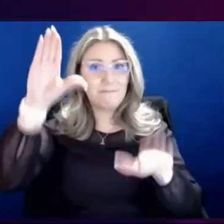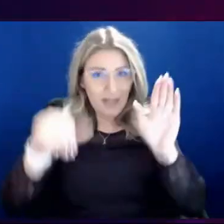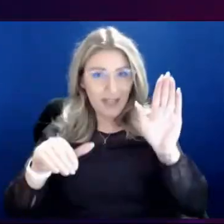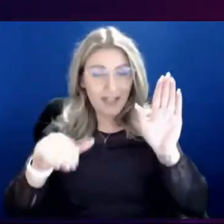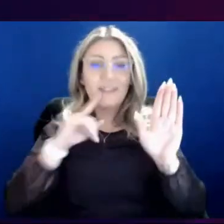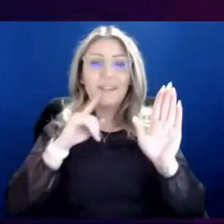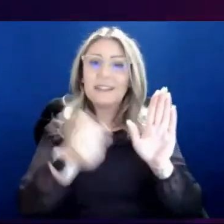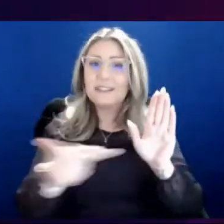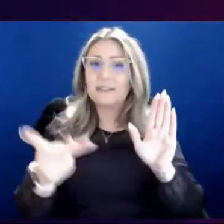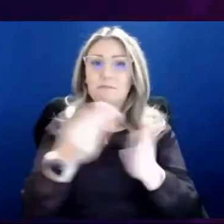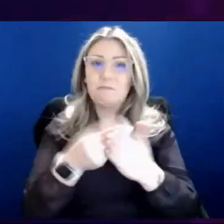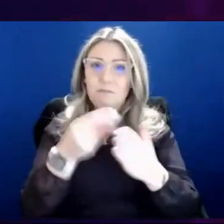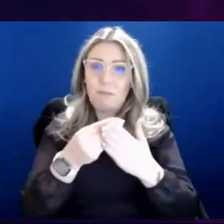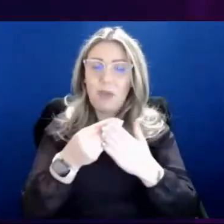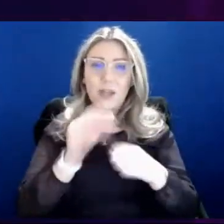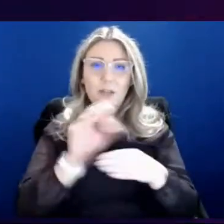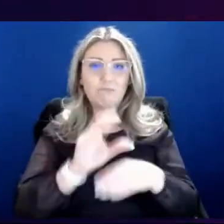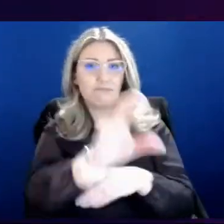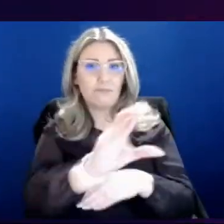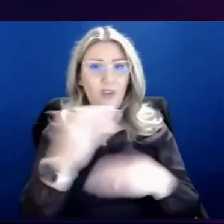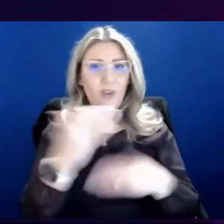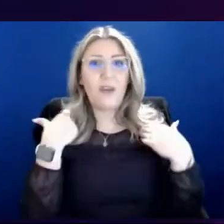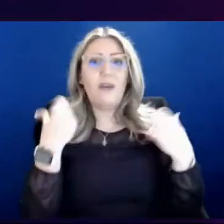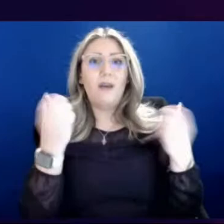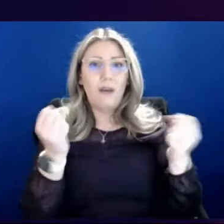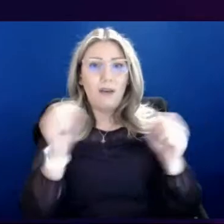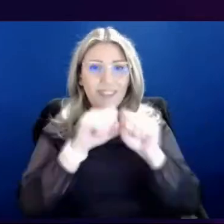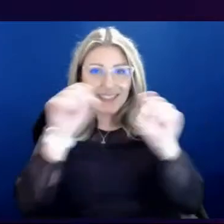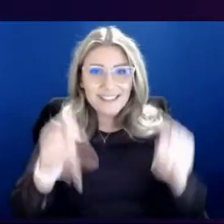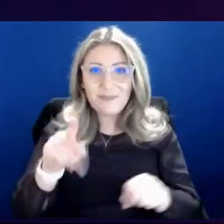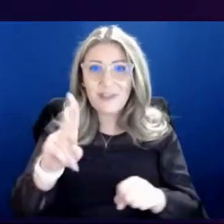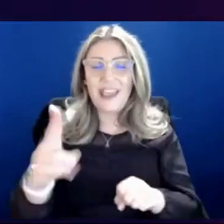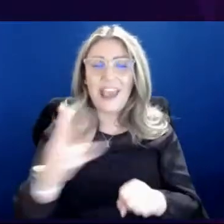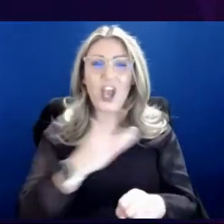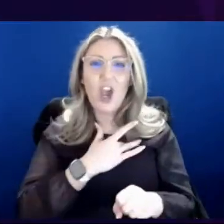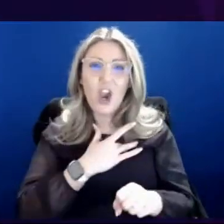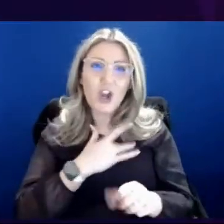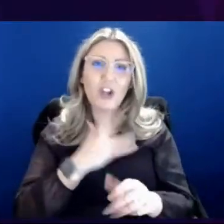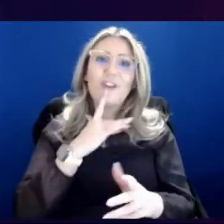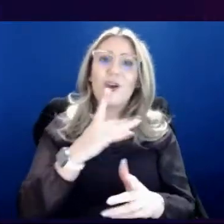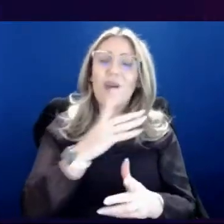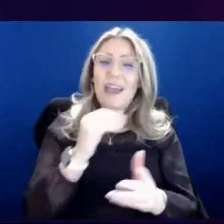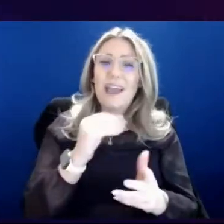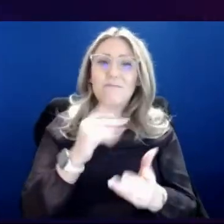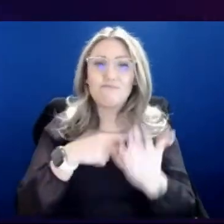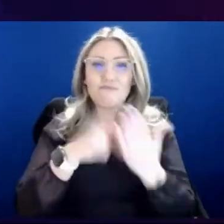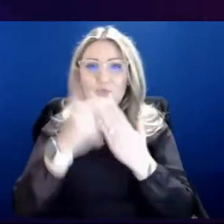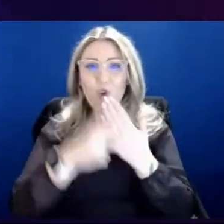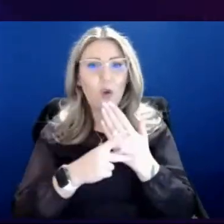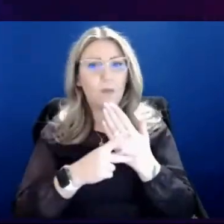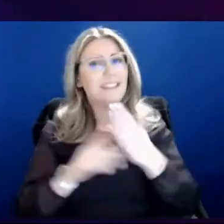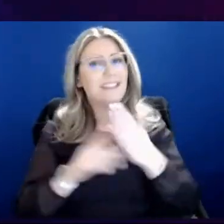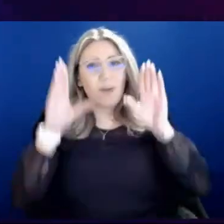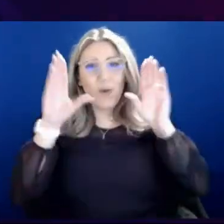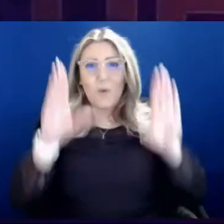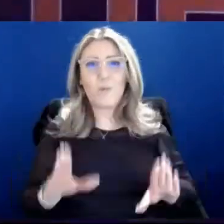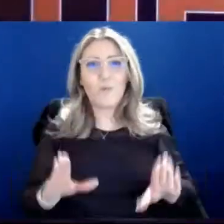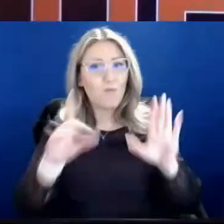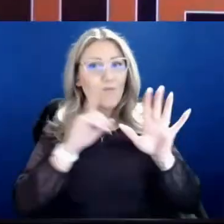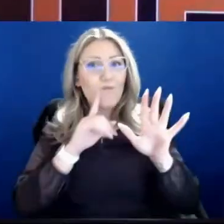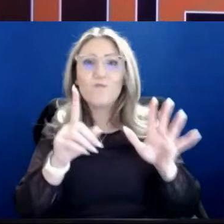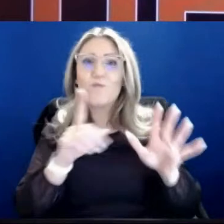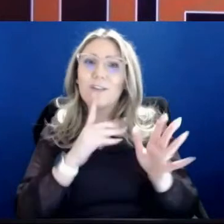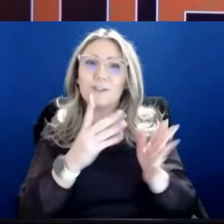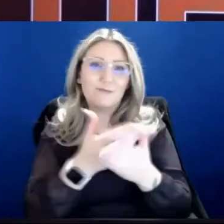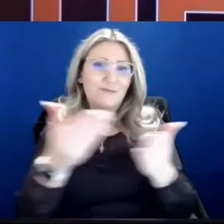of Kansas Health System's cardiovascular and cardiothoracic programs. It is just a great cause. And before we leave you this morning, we do